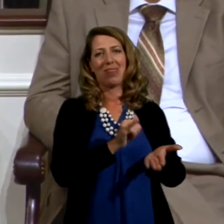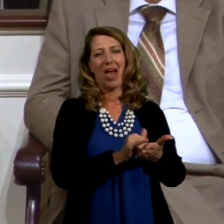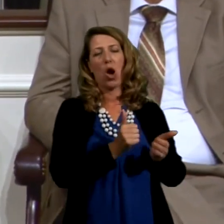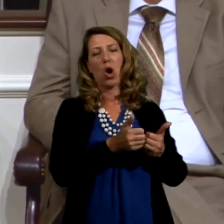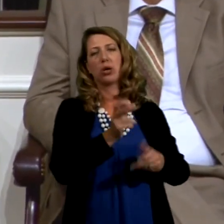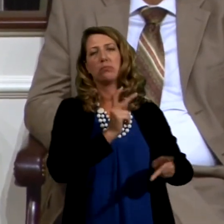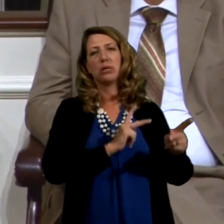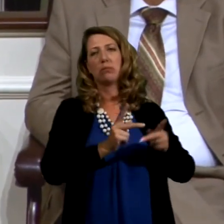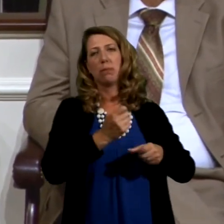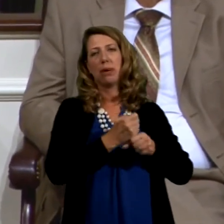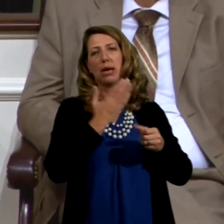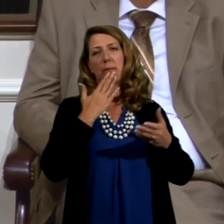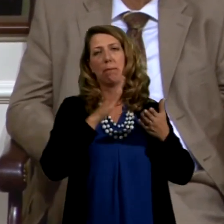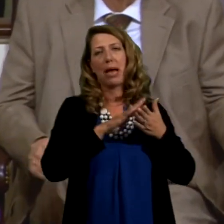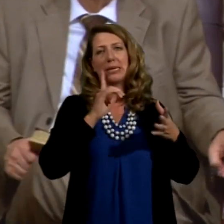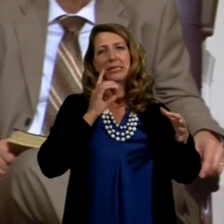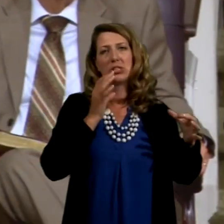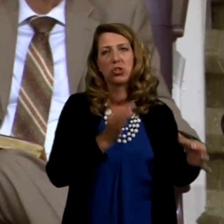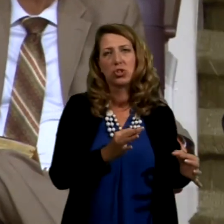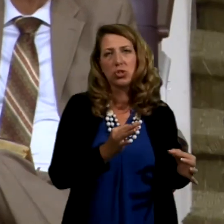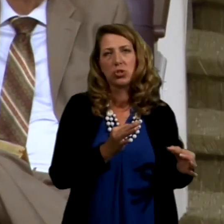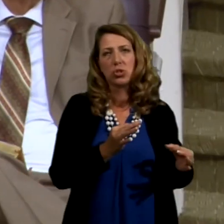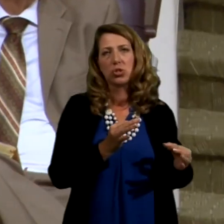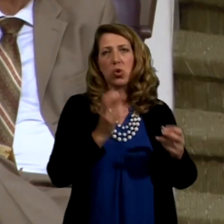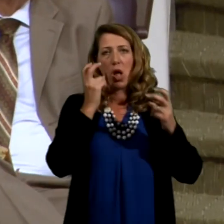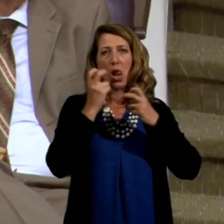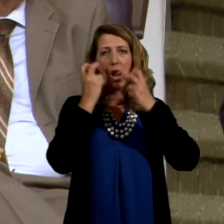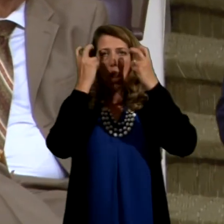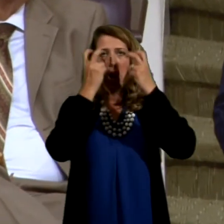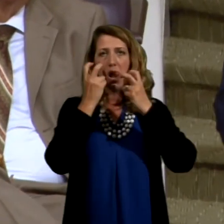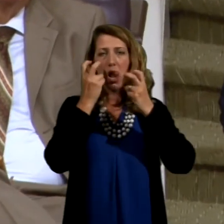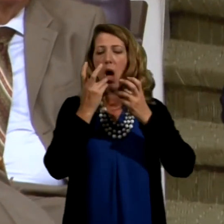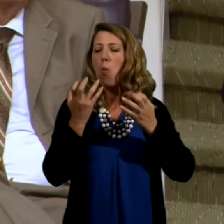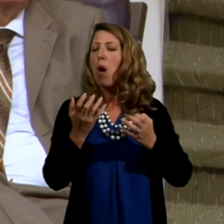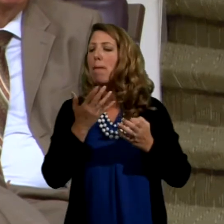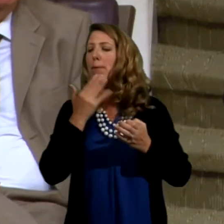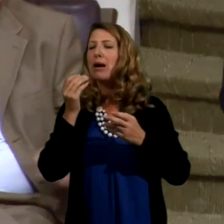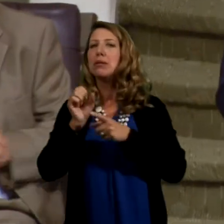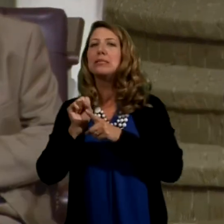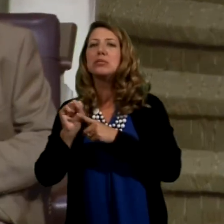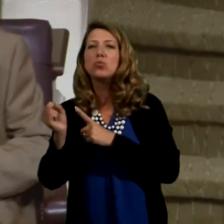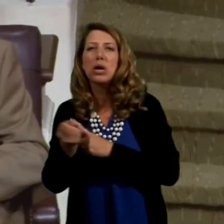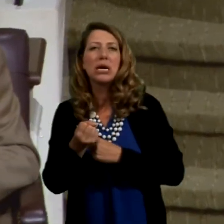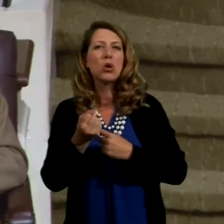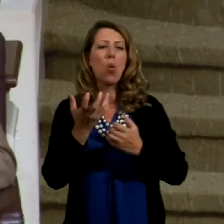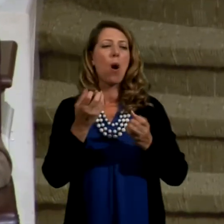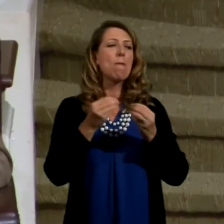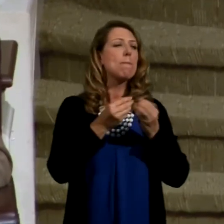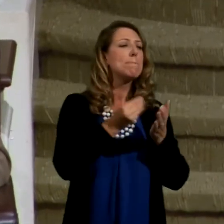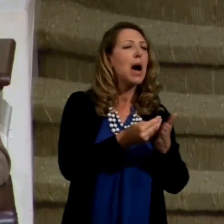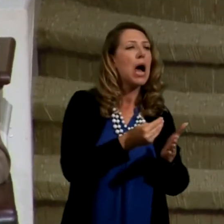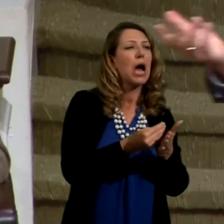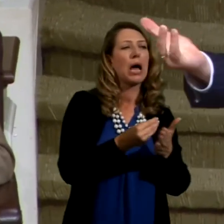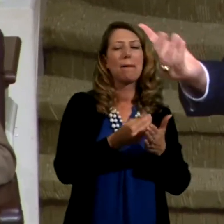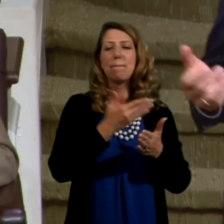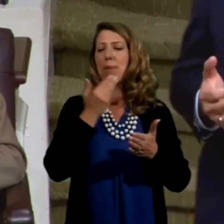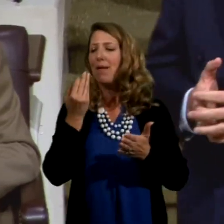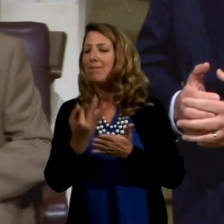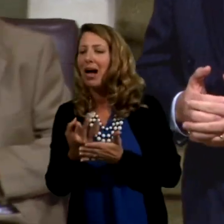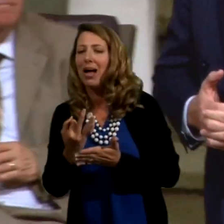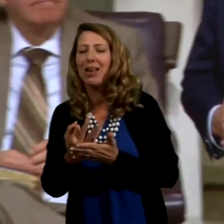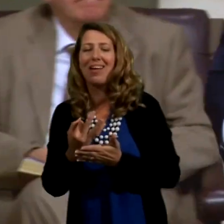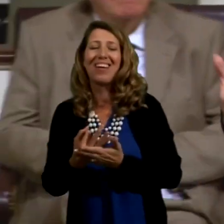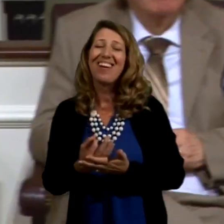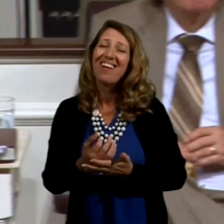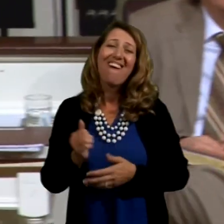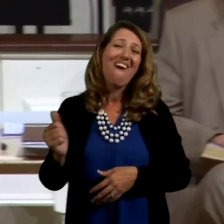decisions. They want more money. They want a better situation financially. Now, all of us think about money